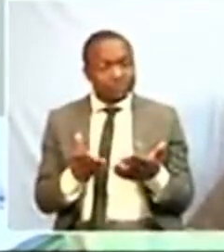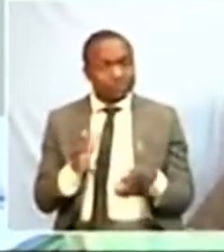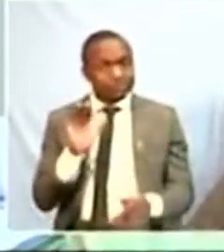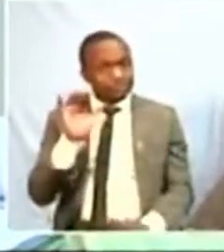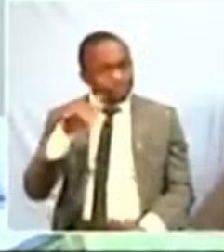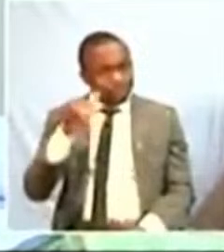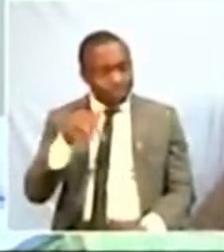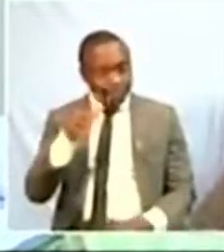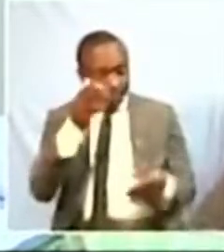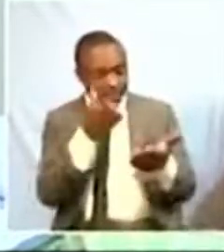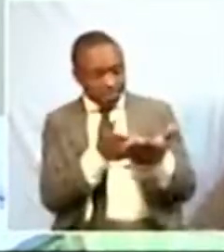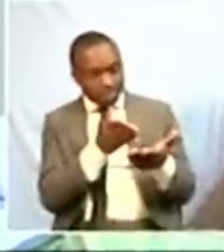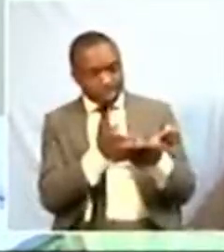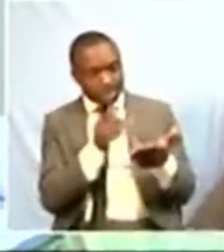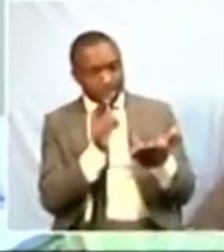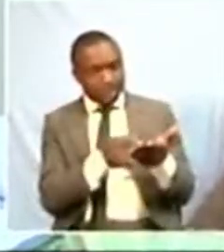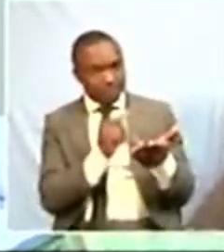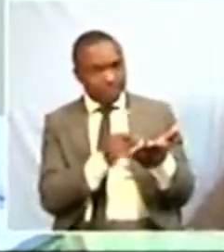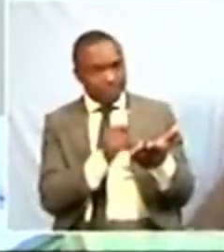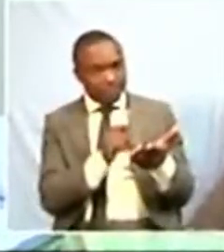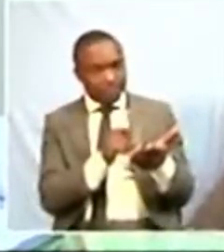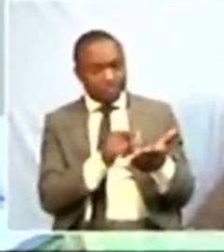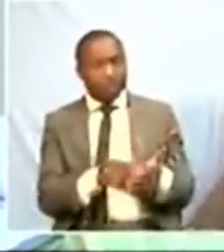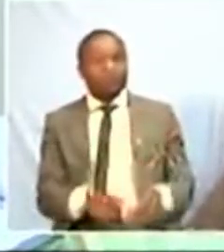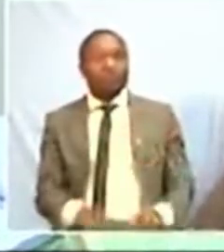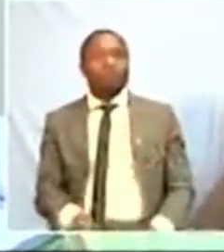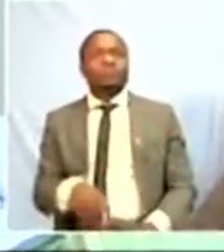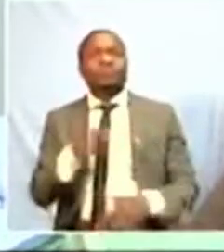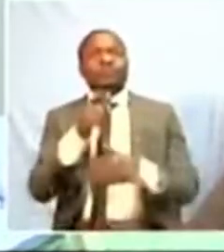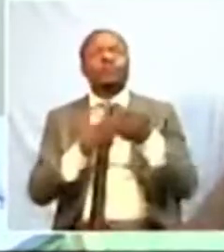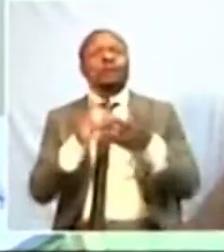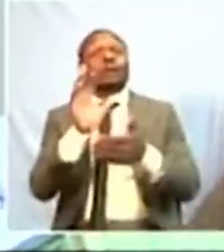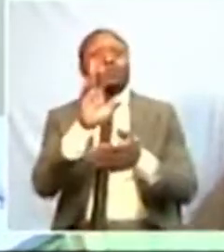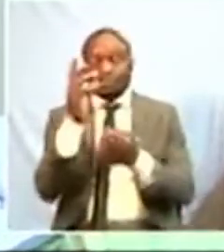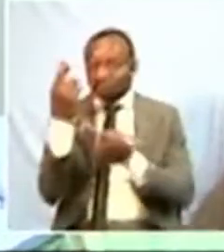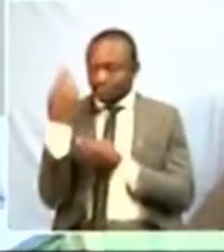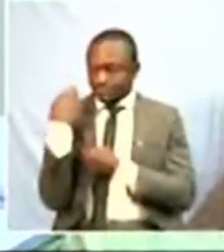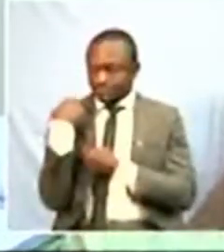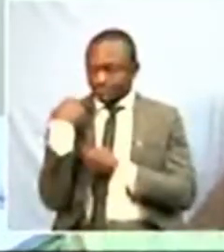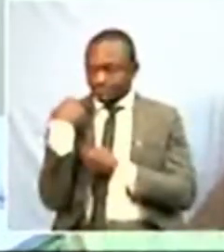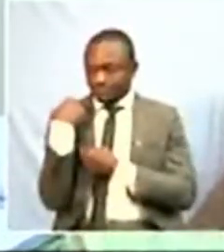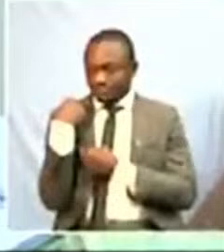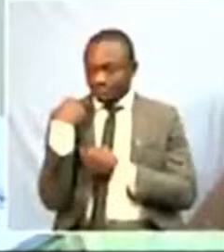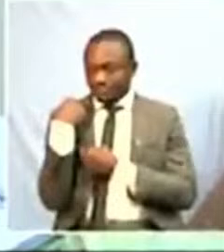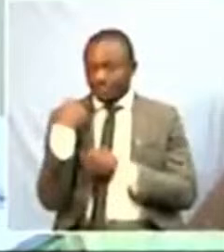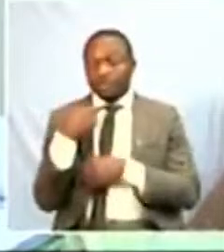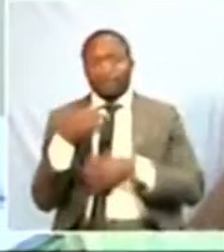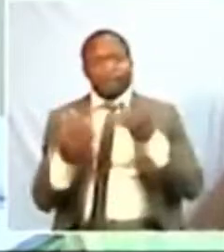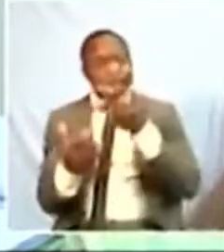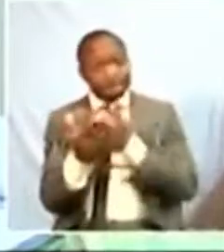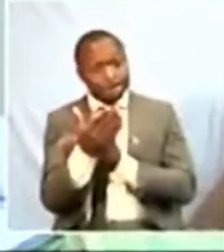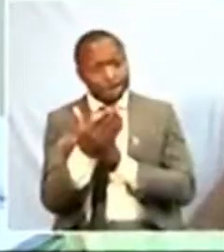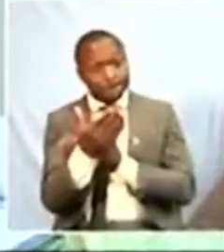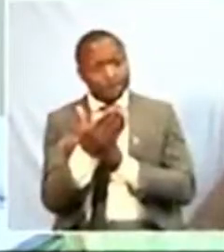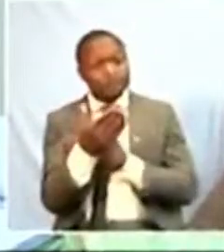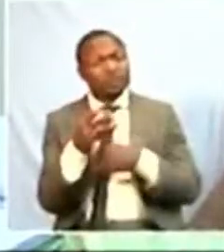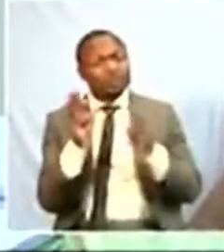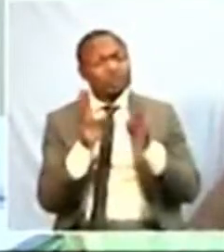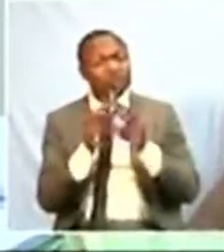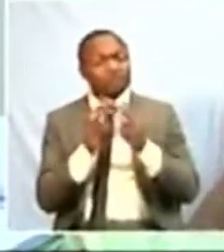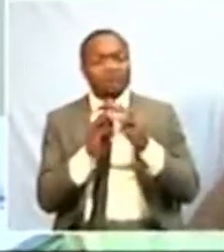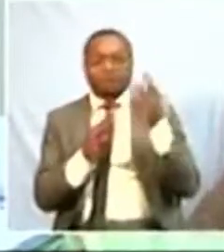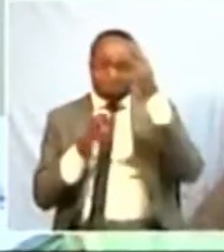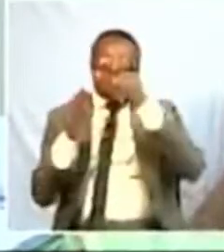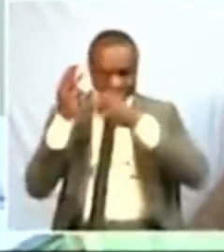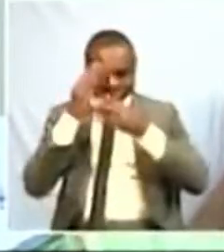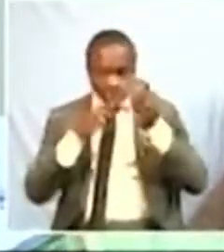Yes, it is here. So, what is your role? From the morning session, we are